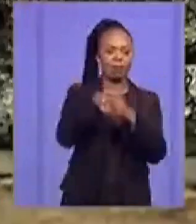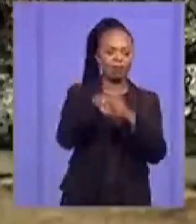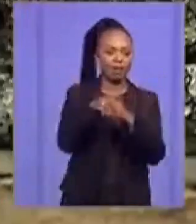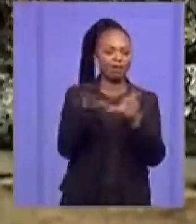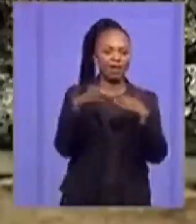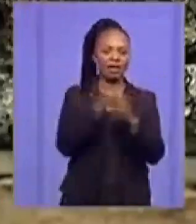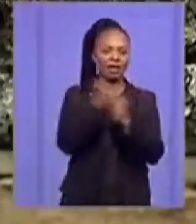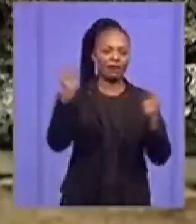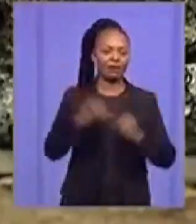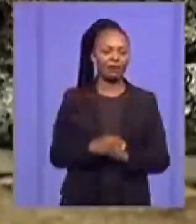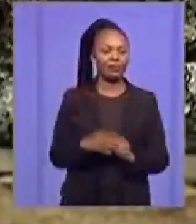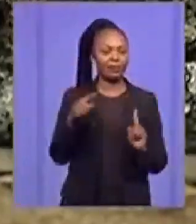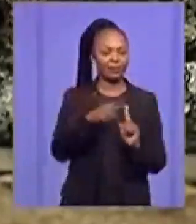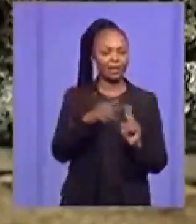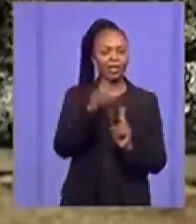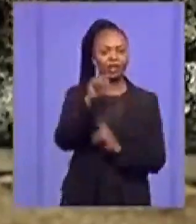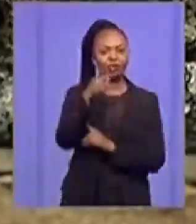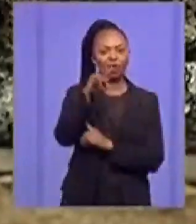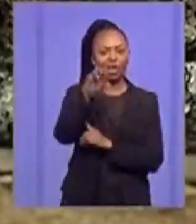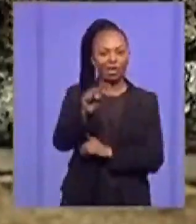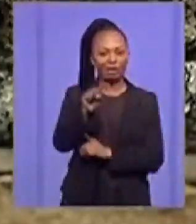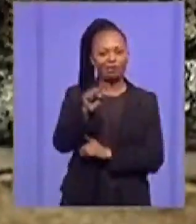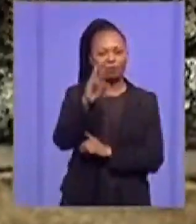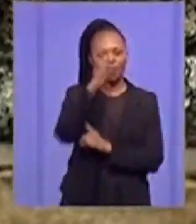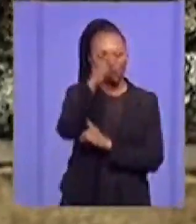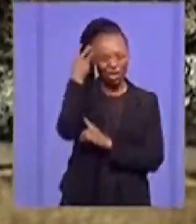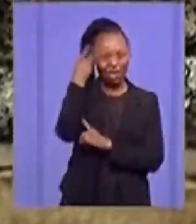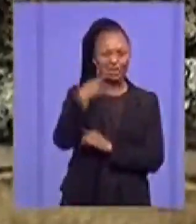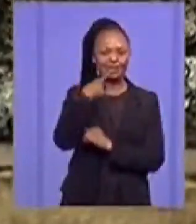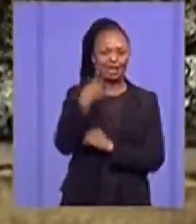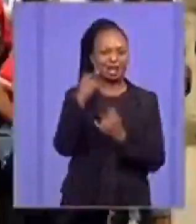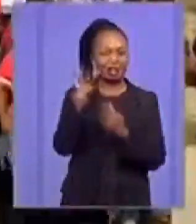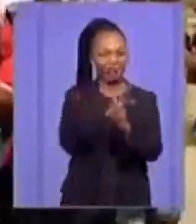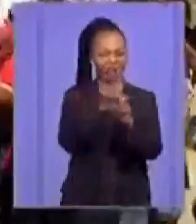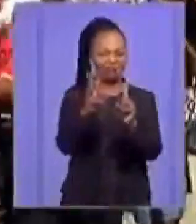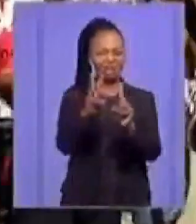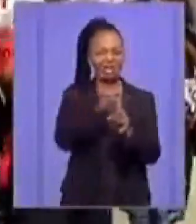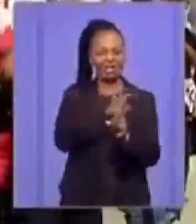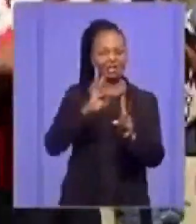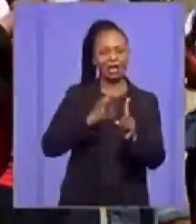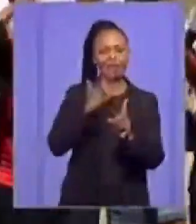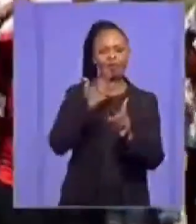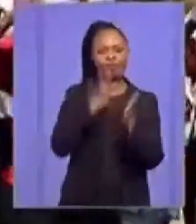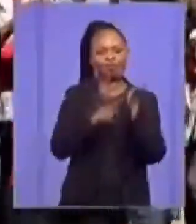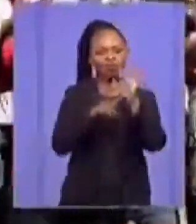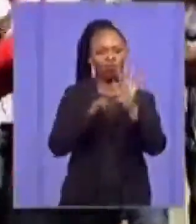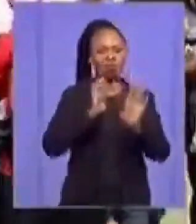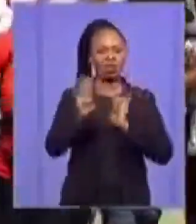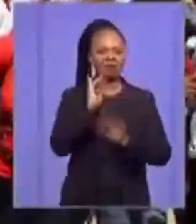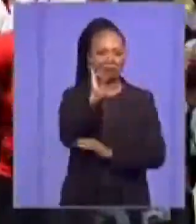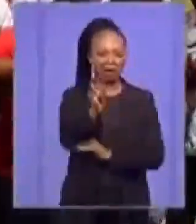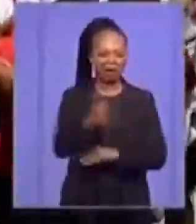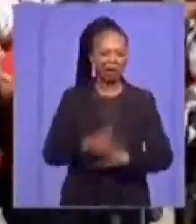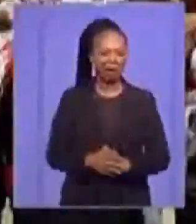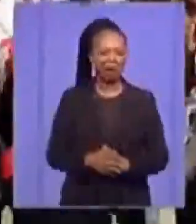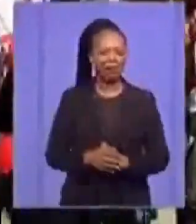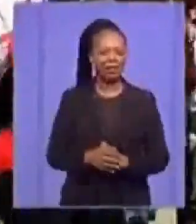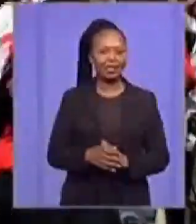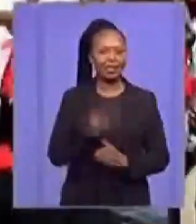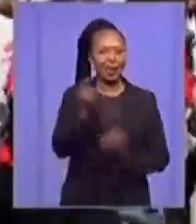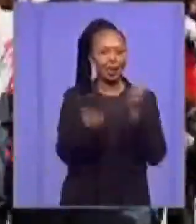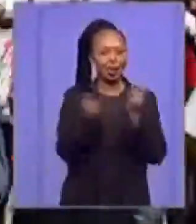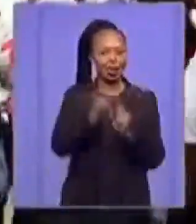that. Letona Thula Senqesi le re o ka nna ho latelwa mehato ya kgalemo kgahlano le basebetsi ba bontshitseng boitshwaro bo kgwehlang. The court